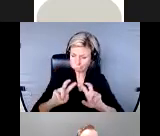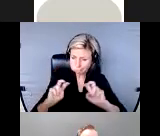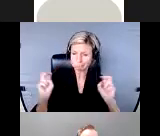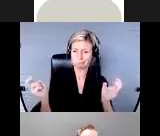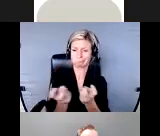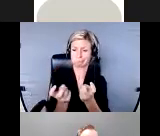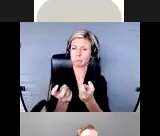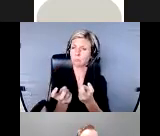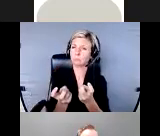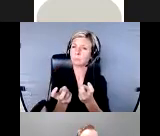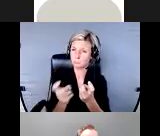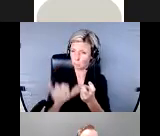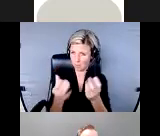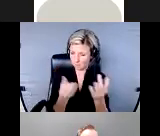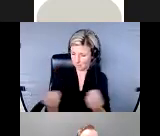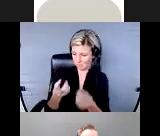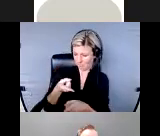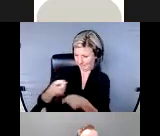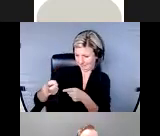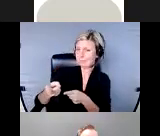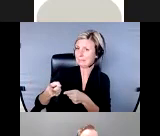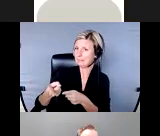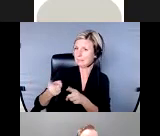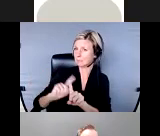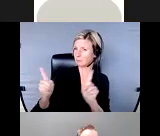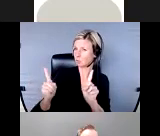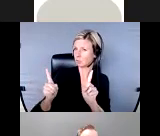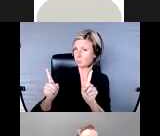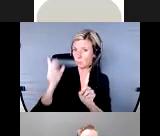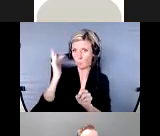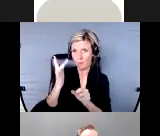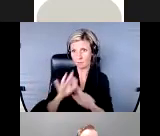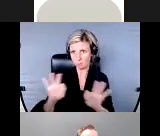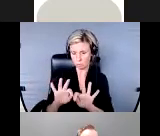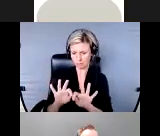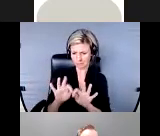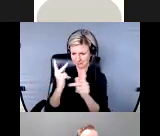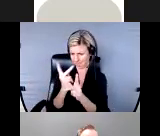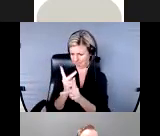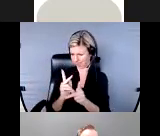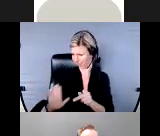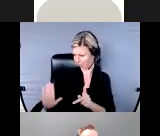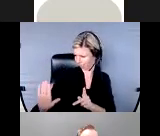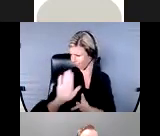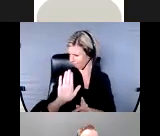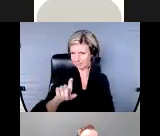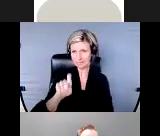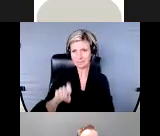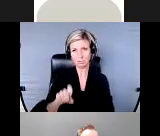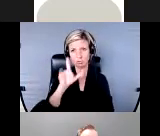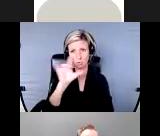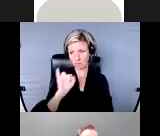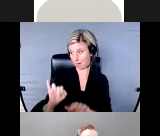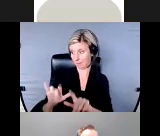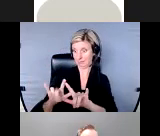of mediation because you're trying to balance the needs of an entire family, often at once. So often elder mediation